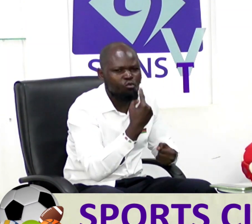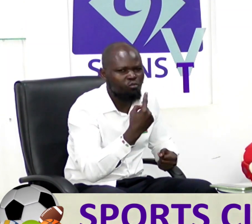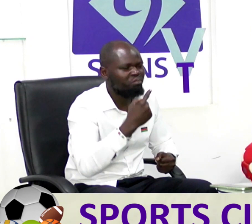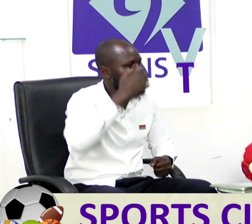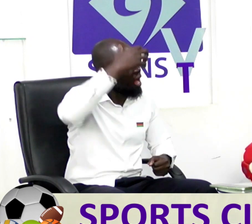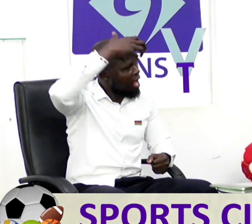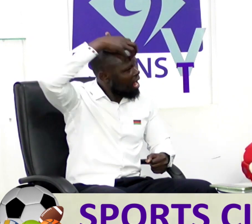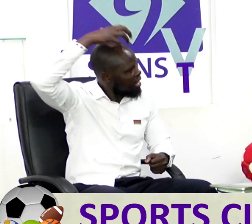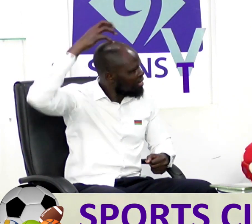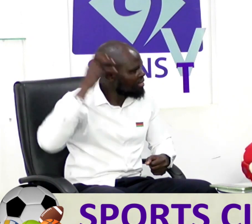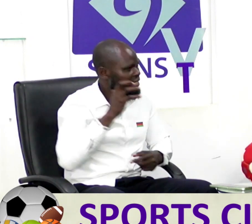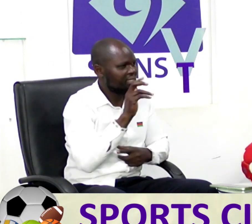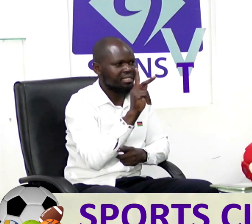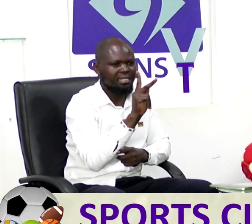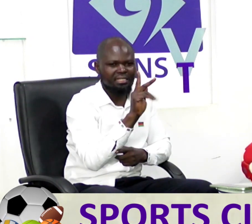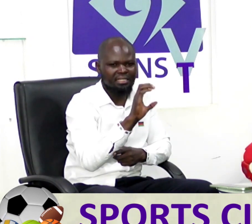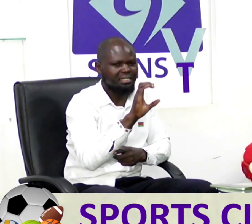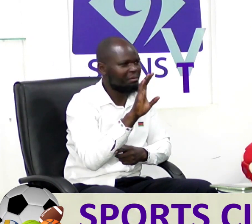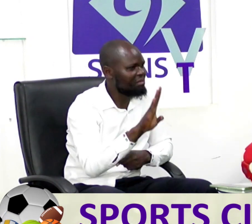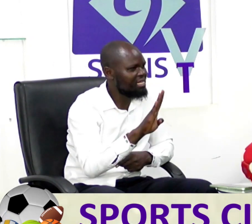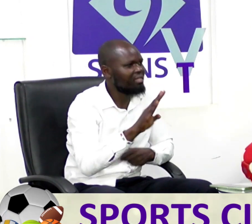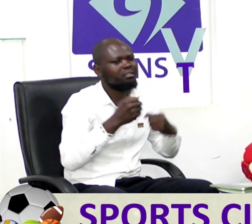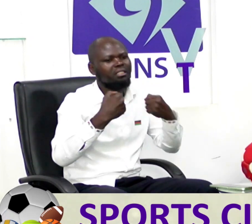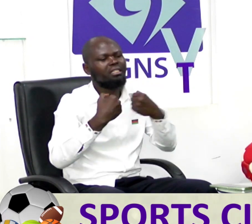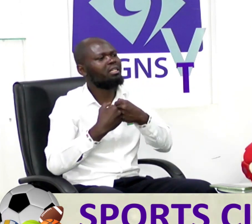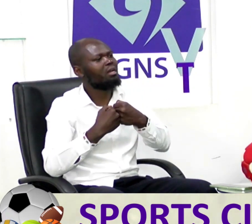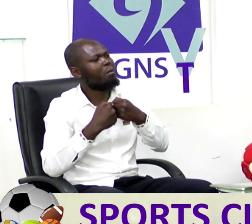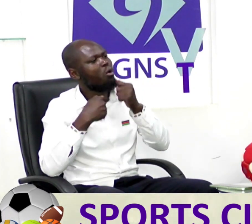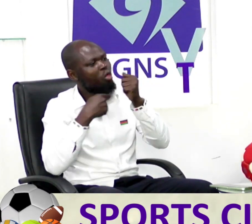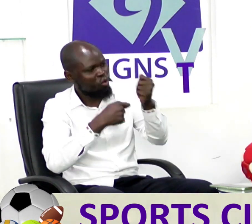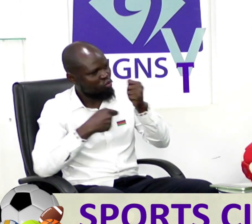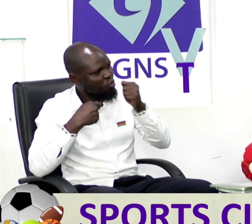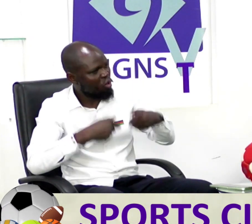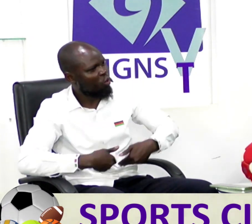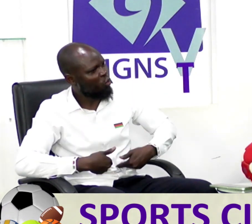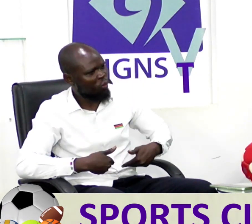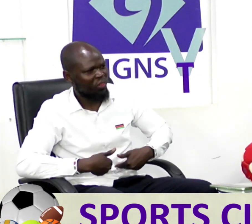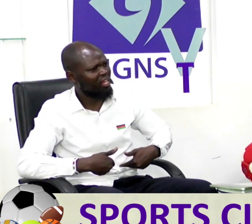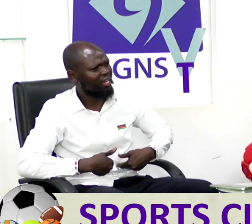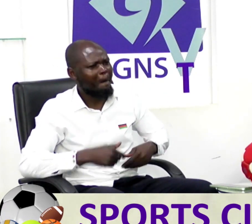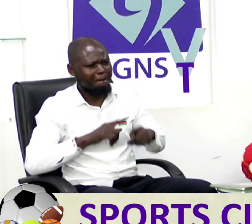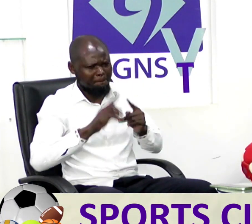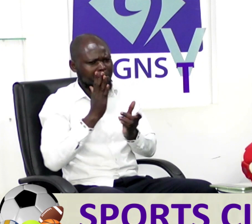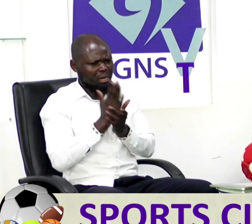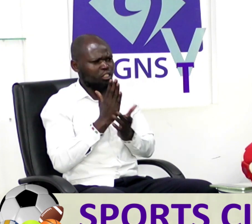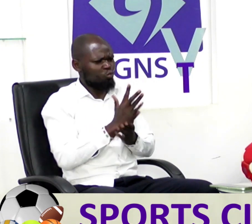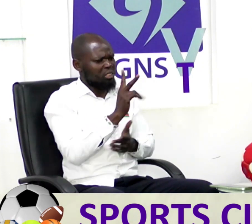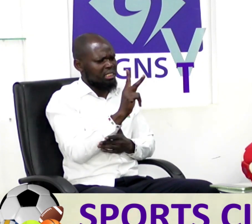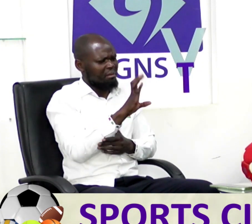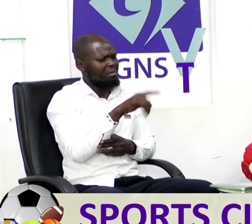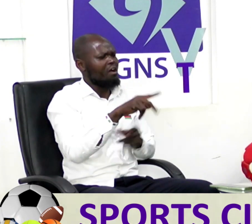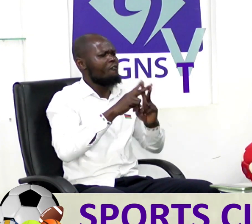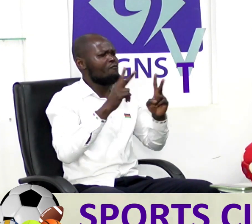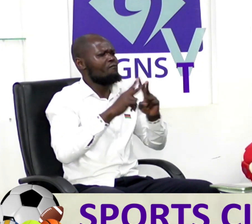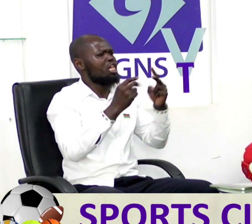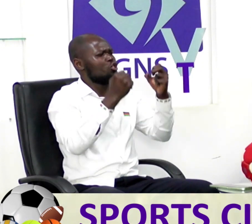big improvement, and that will be good. Now let's go to KCB and Muhoroni Youth,